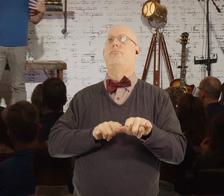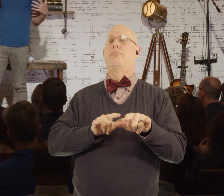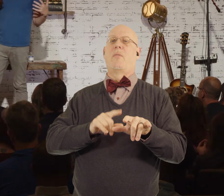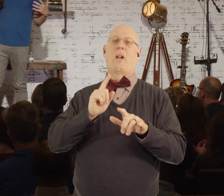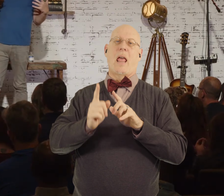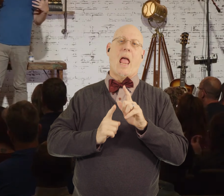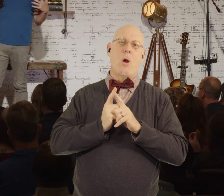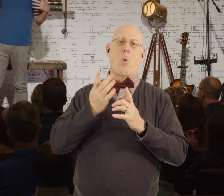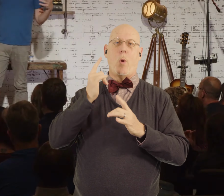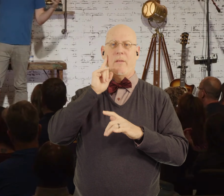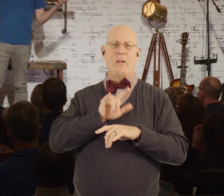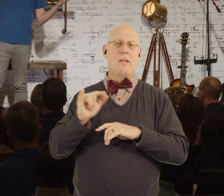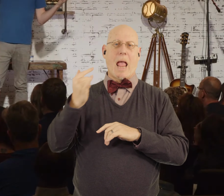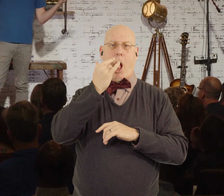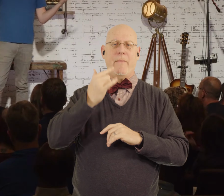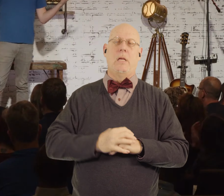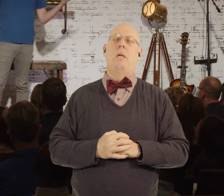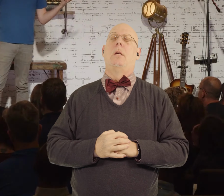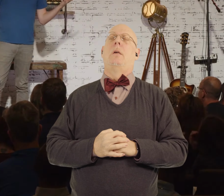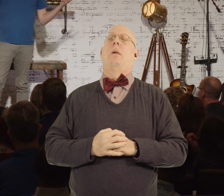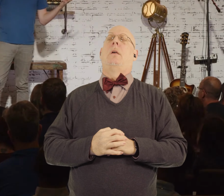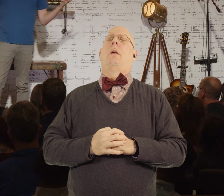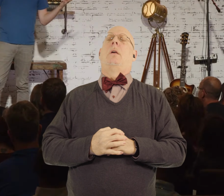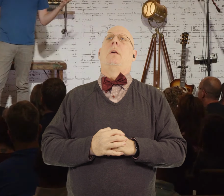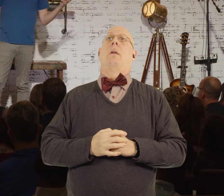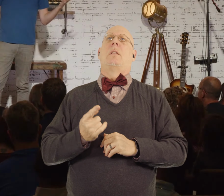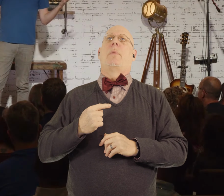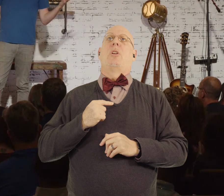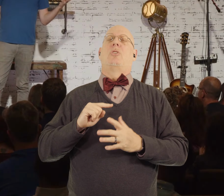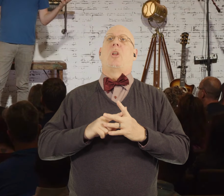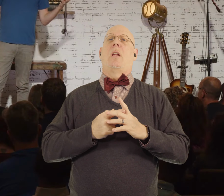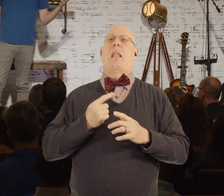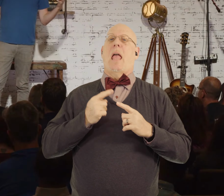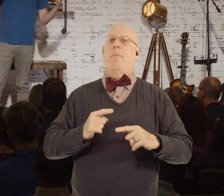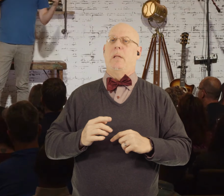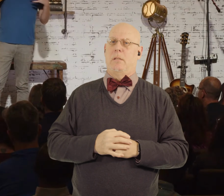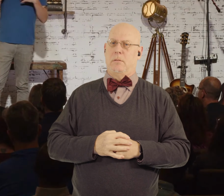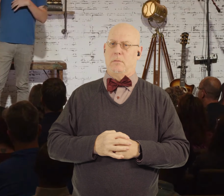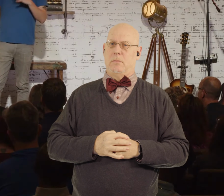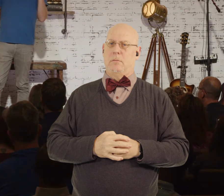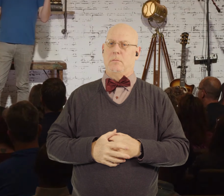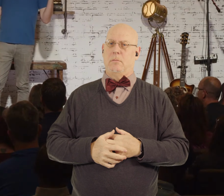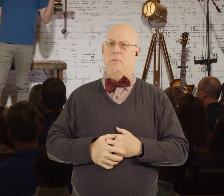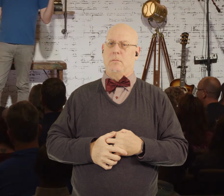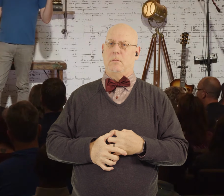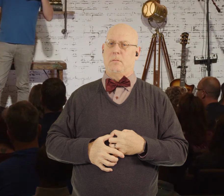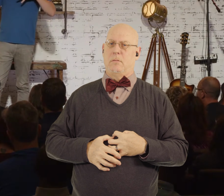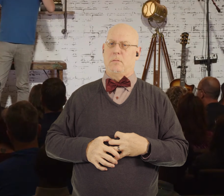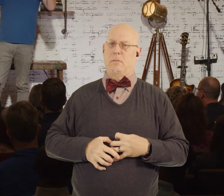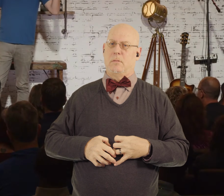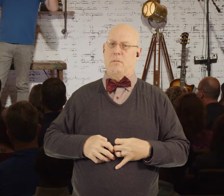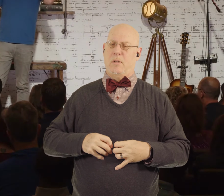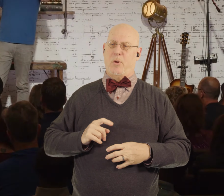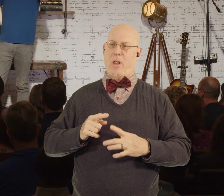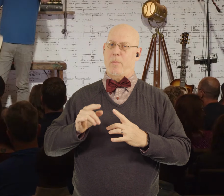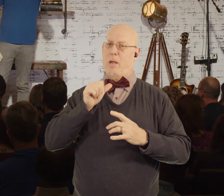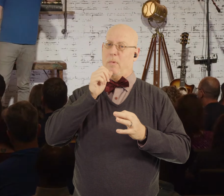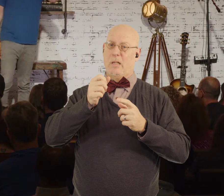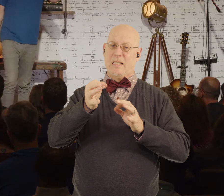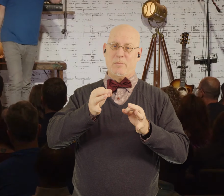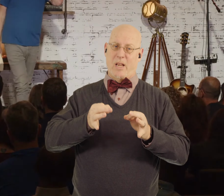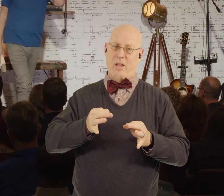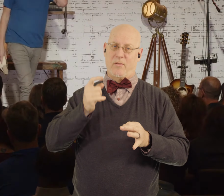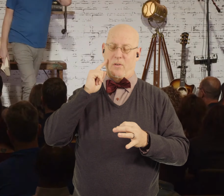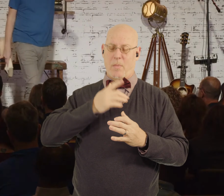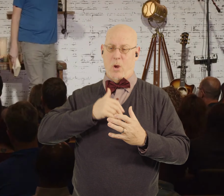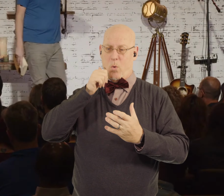the jetway for like an hour, waiting to take off. And something starts happening. Like something